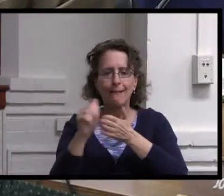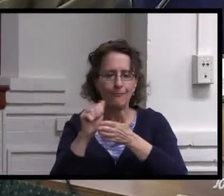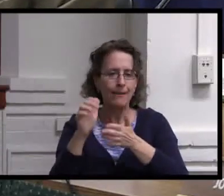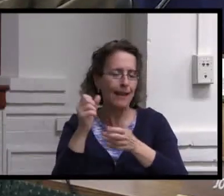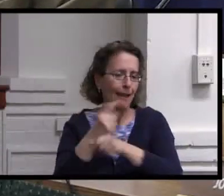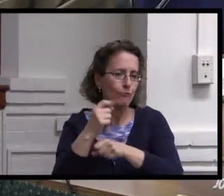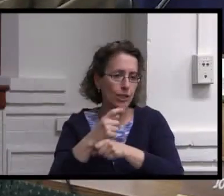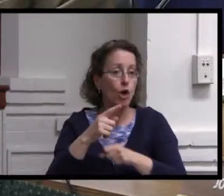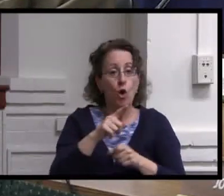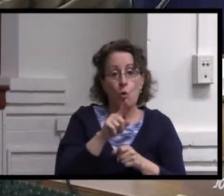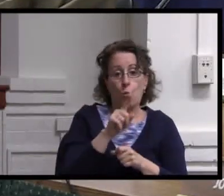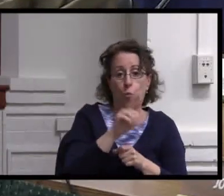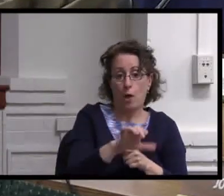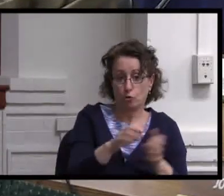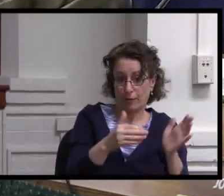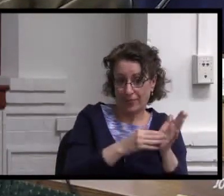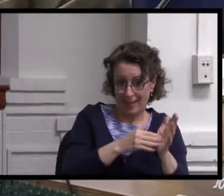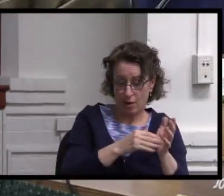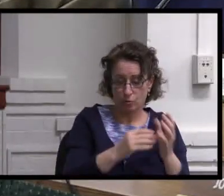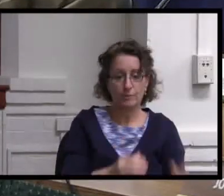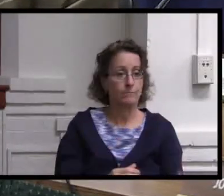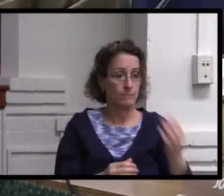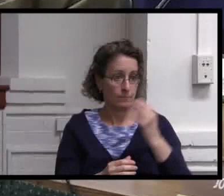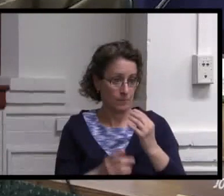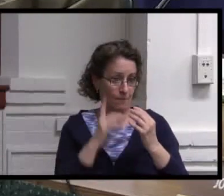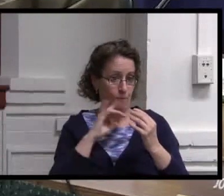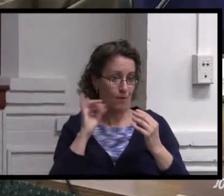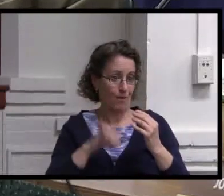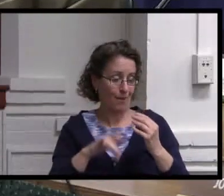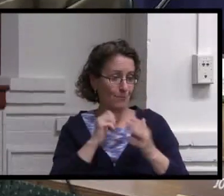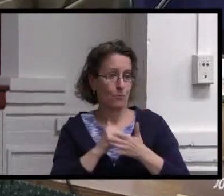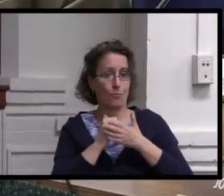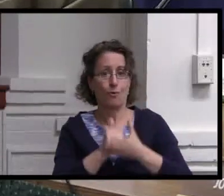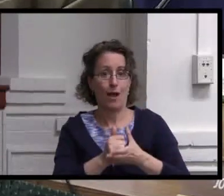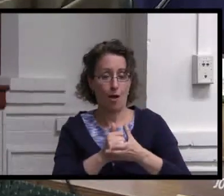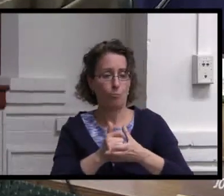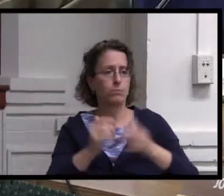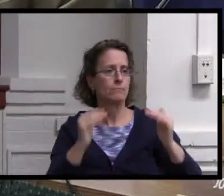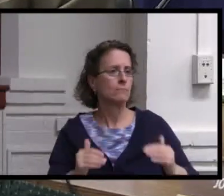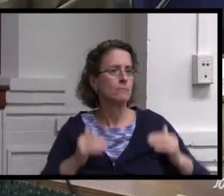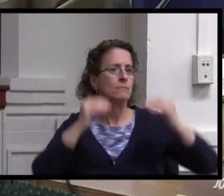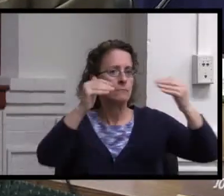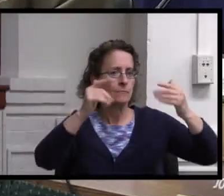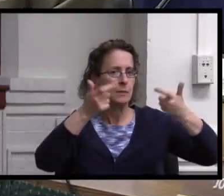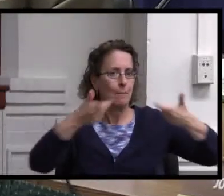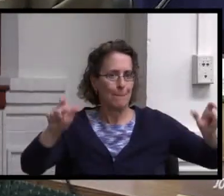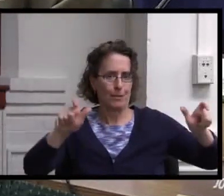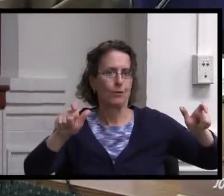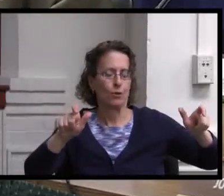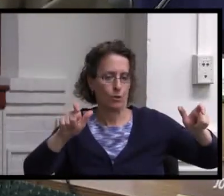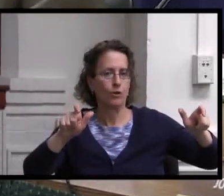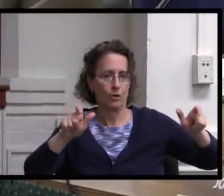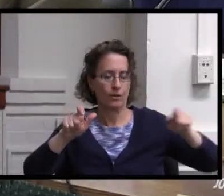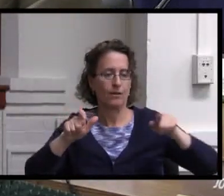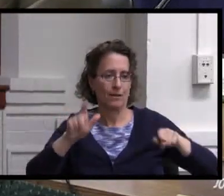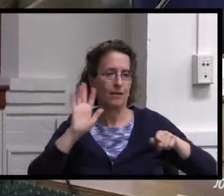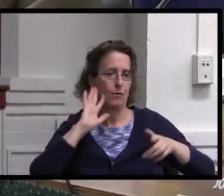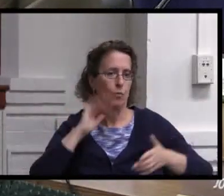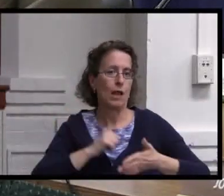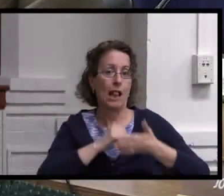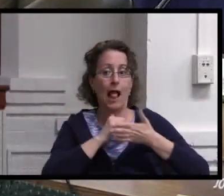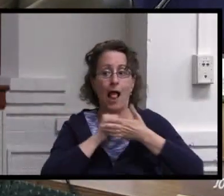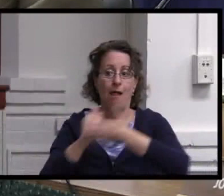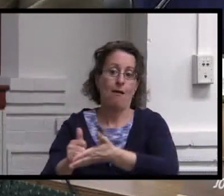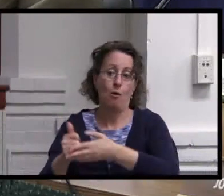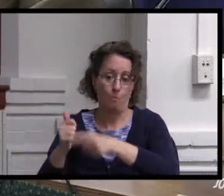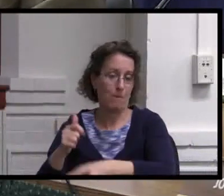of that is being committed by the Agency of Commerce and Community Development for the expansion that creates the economic development opportunity for us to assist in Commonwealth's